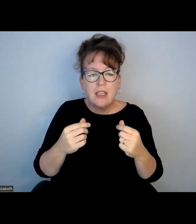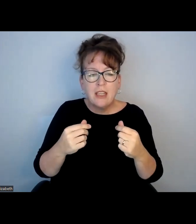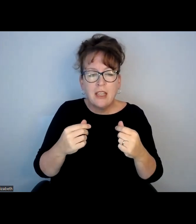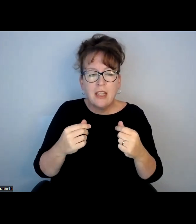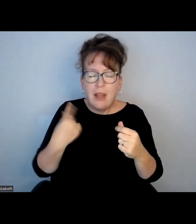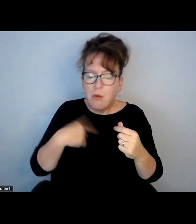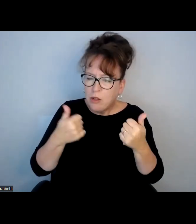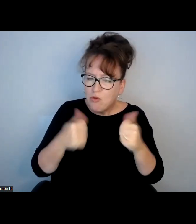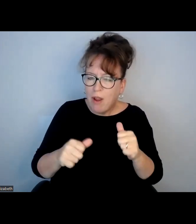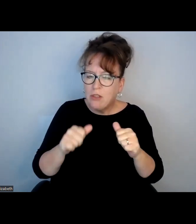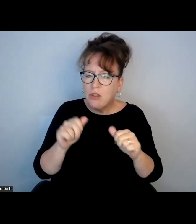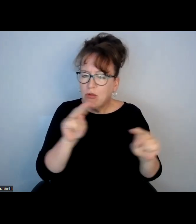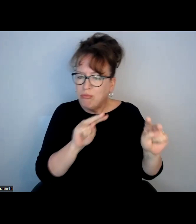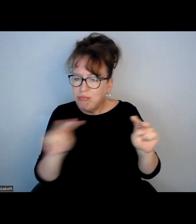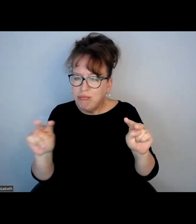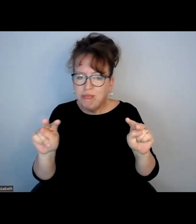trying to evaluate and